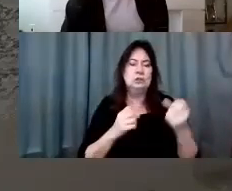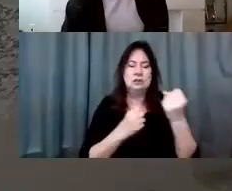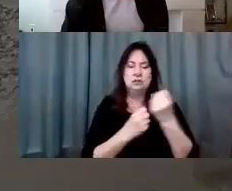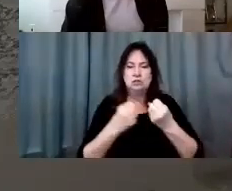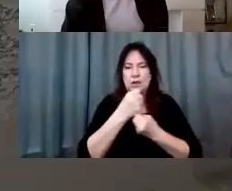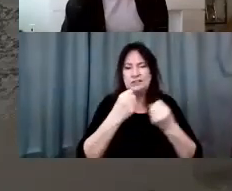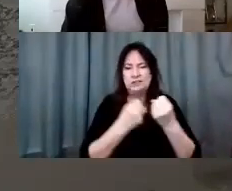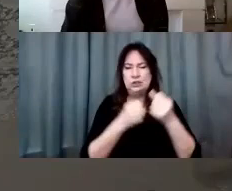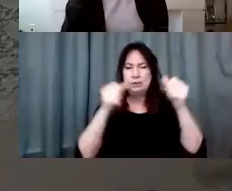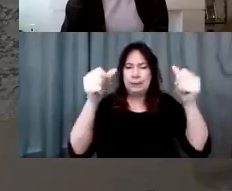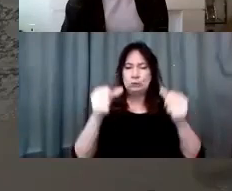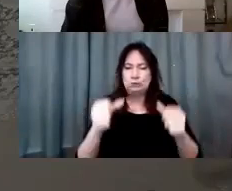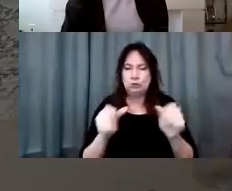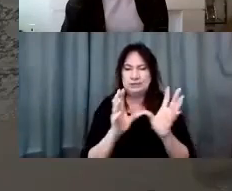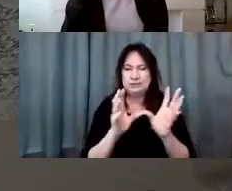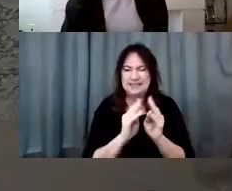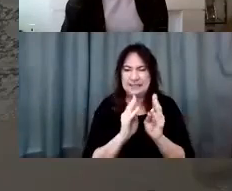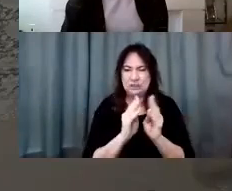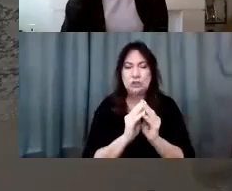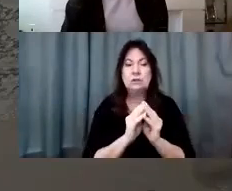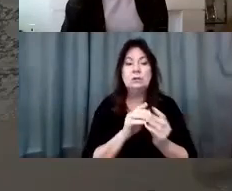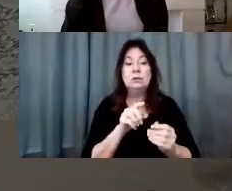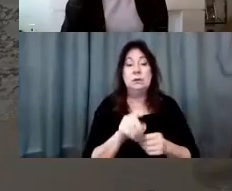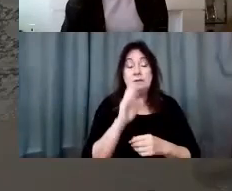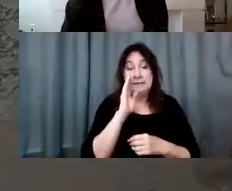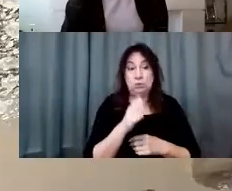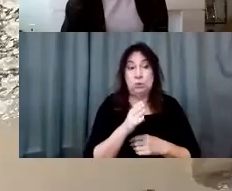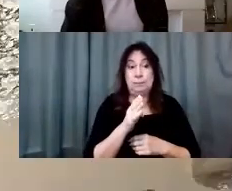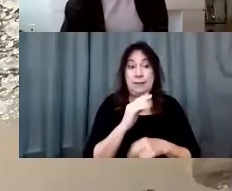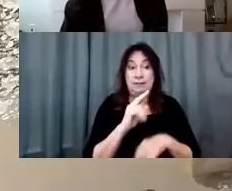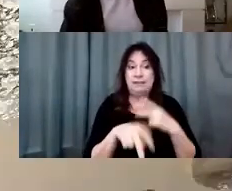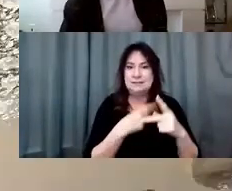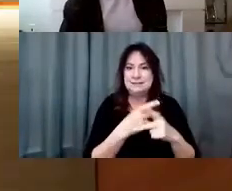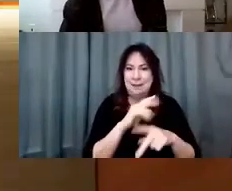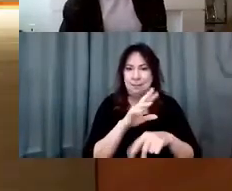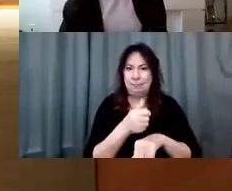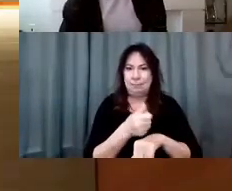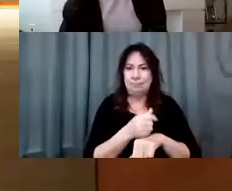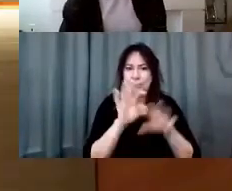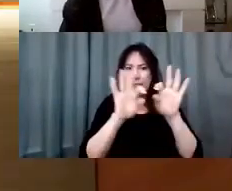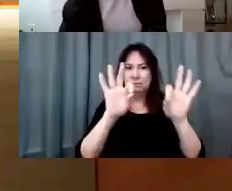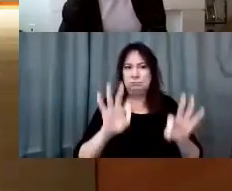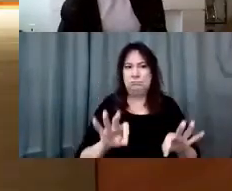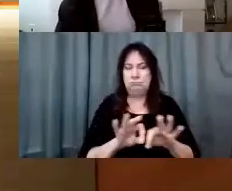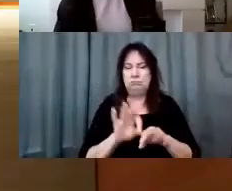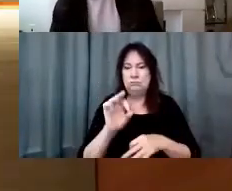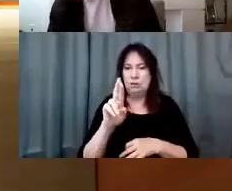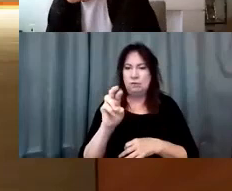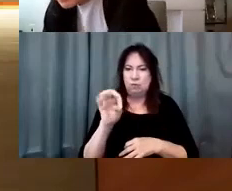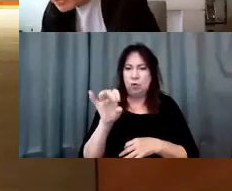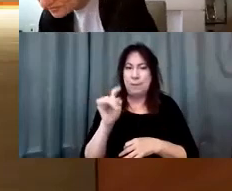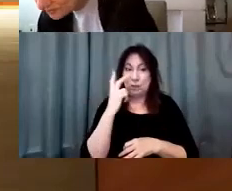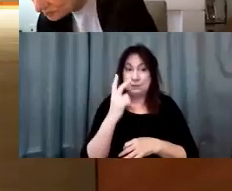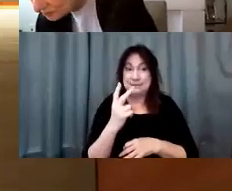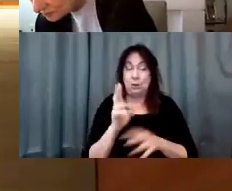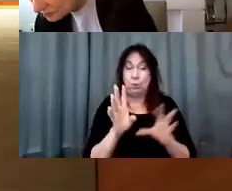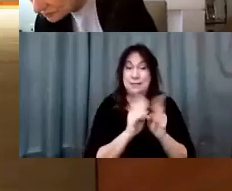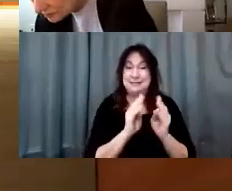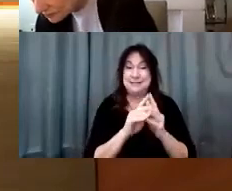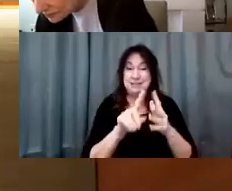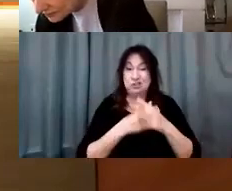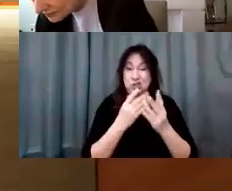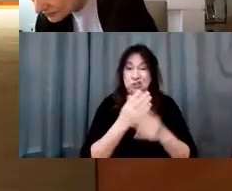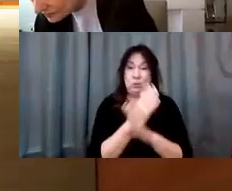poster session. So this is going to be the type of format utilized when a session starts with a larger